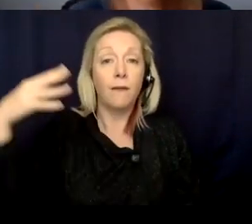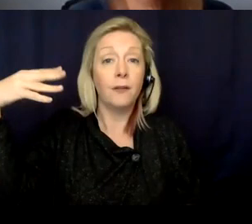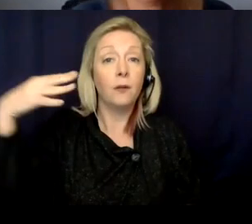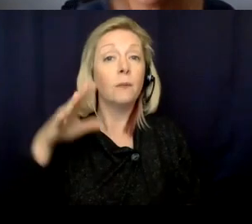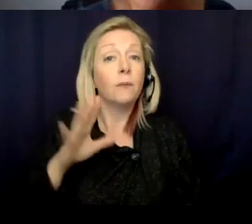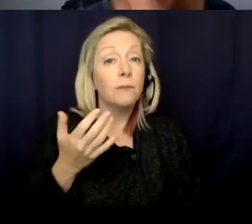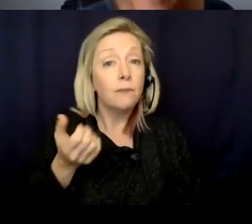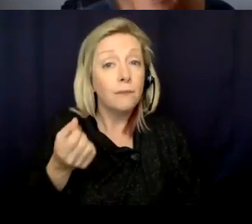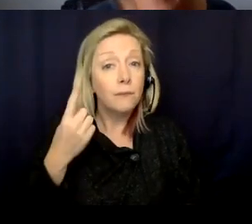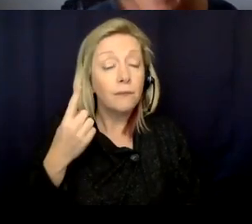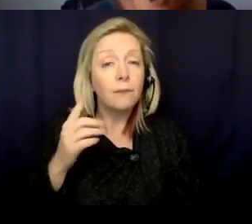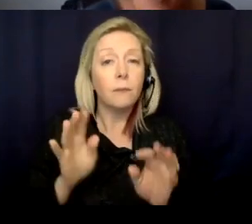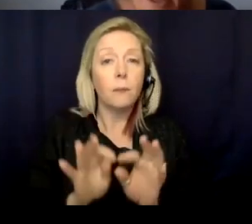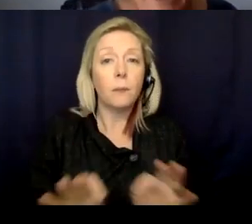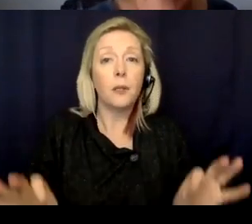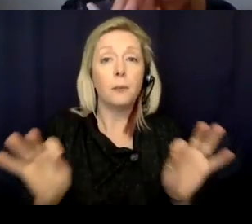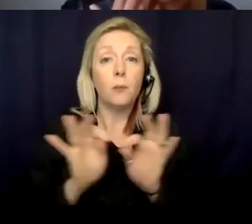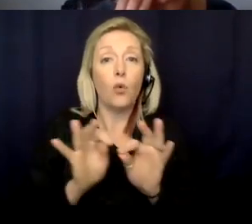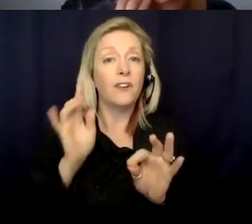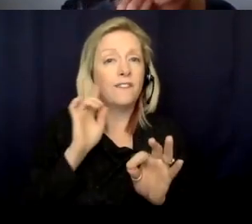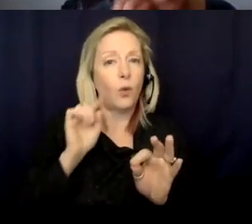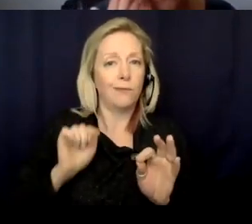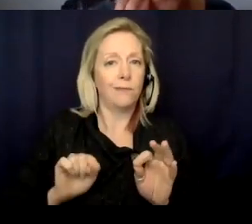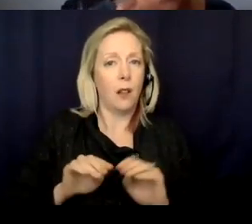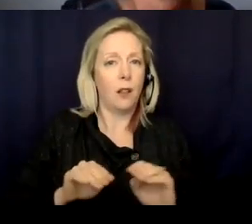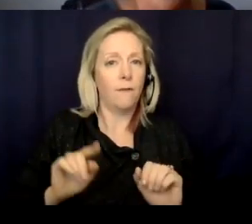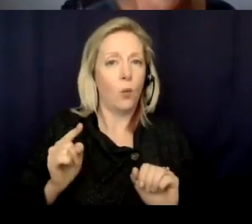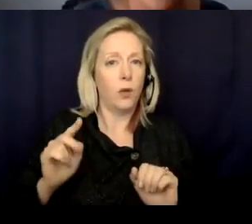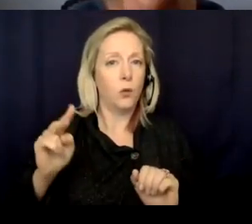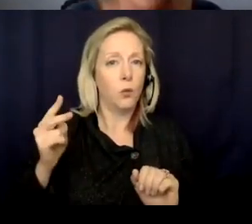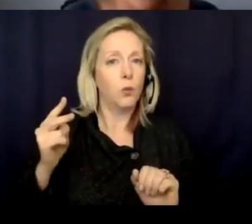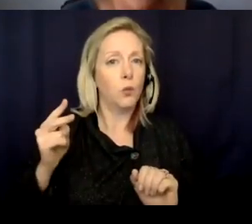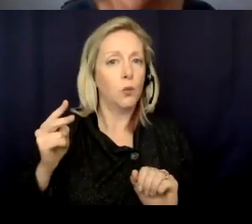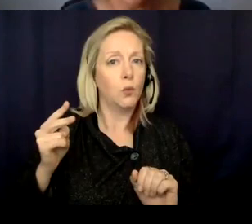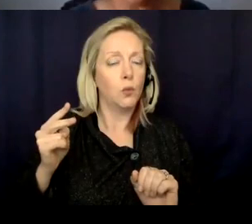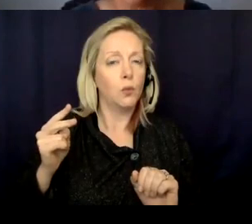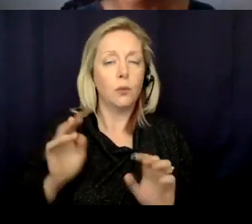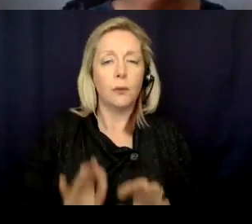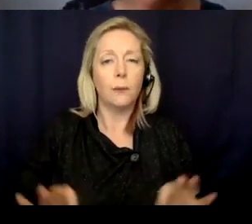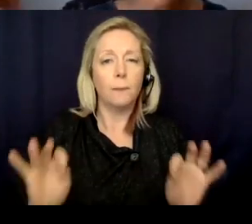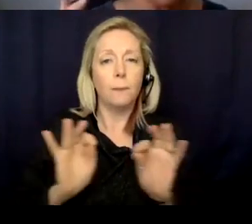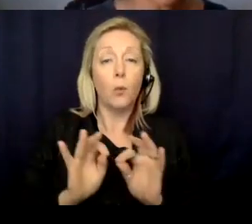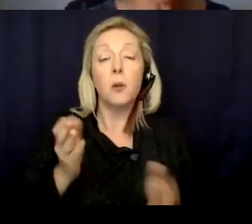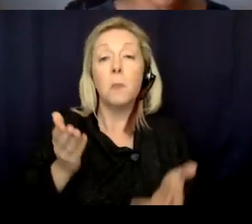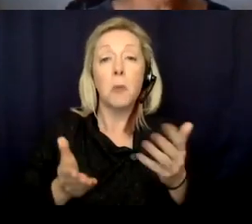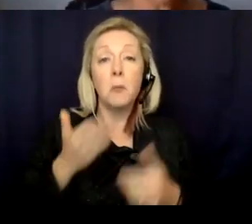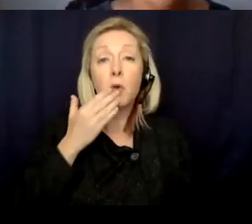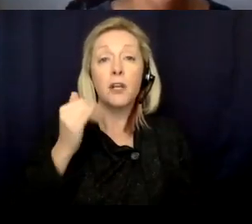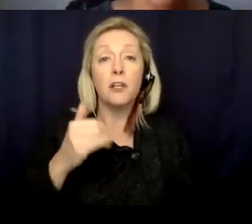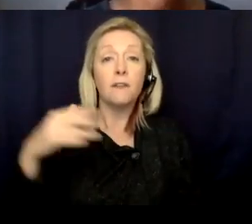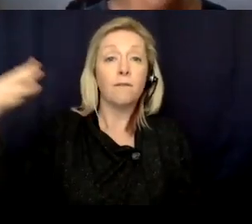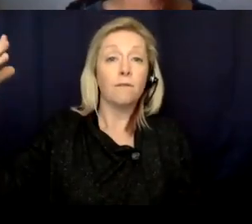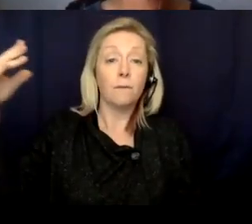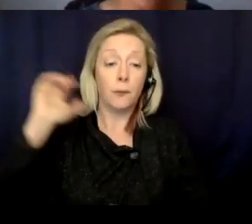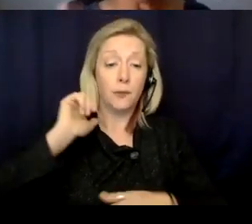to do, especially in these early stages with kids, these earlier levels, is we might want to videotape